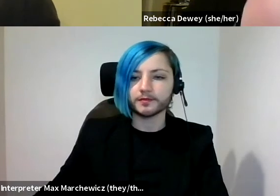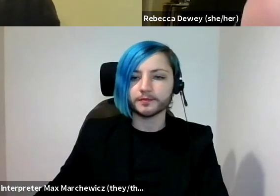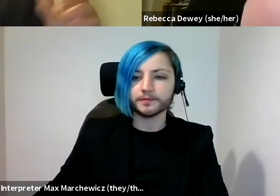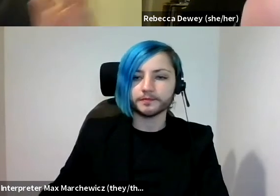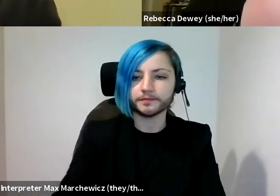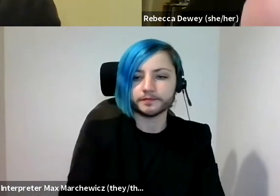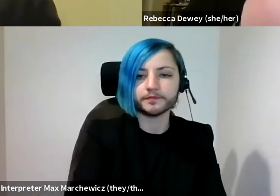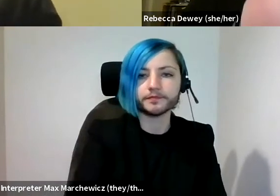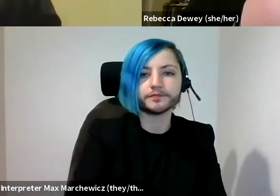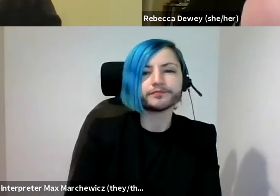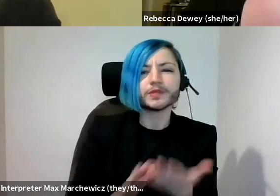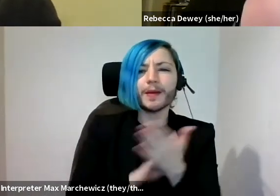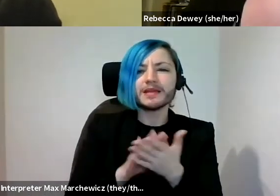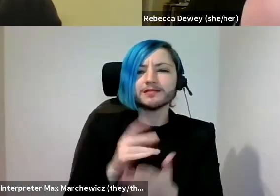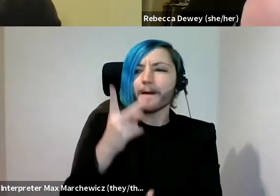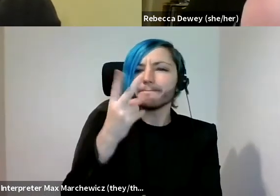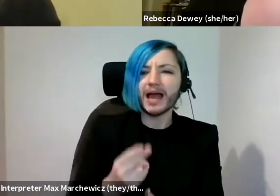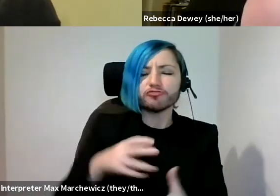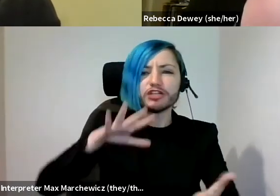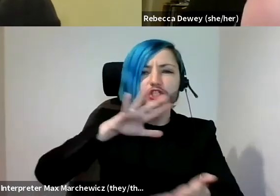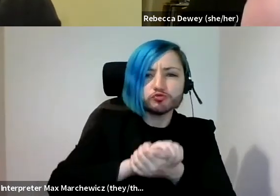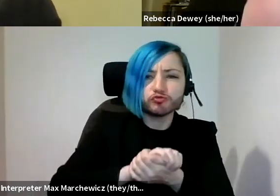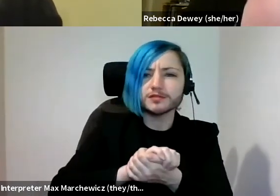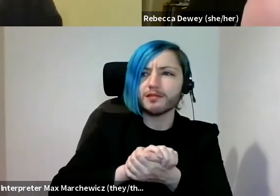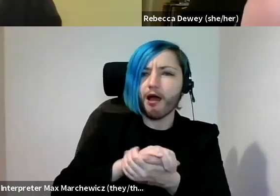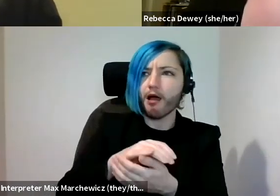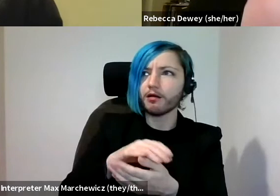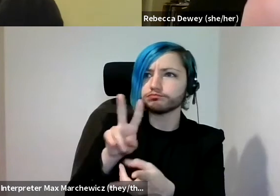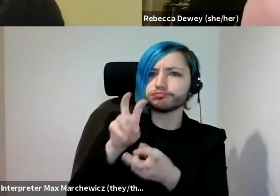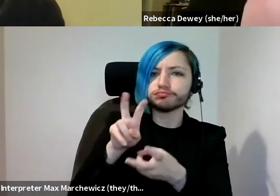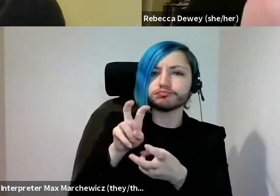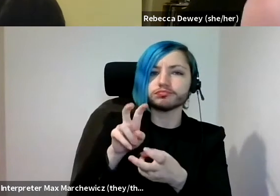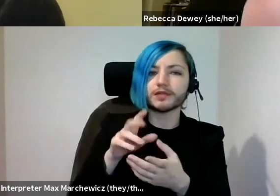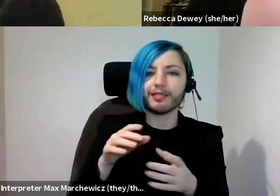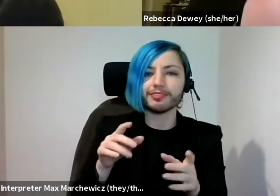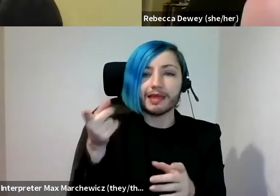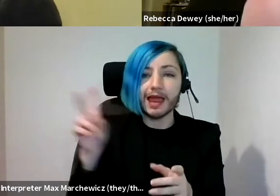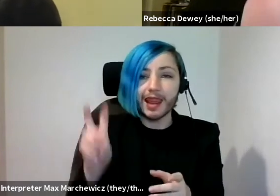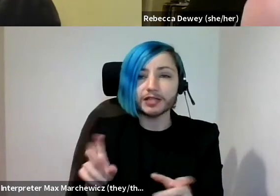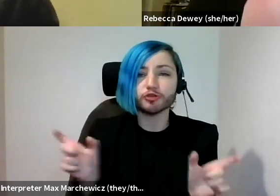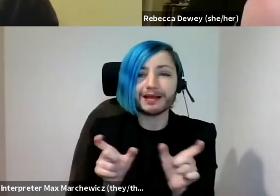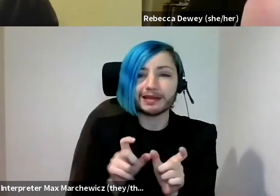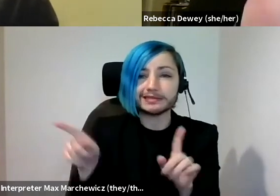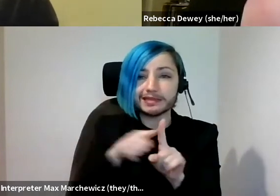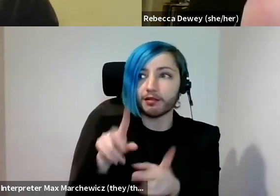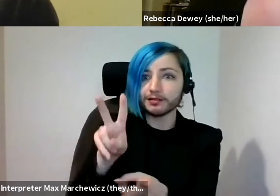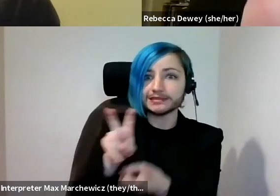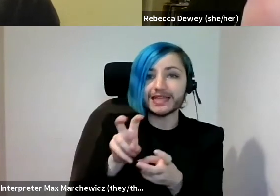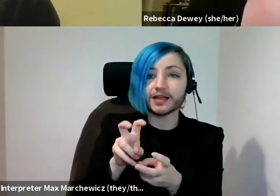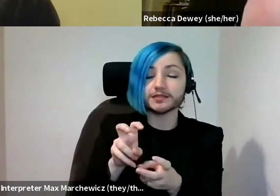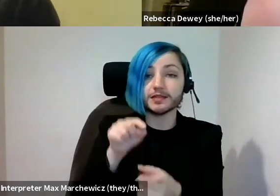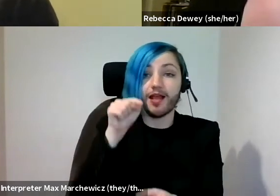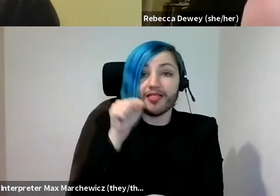event, where we detected that and we detected the electromagnetic signals, the implications of